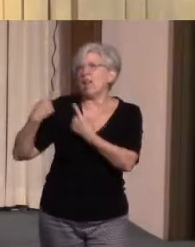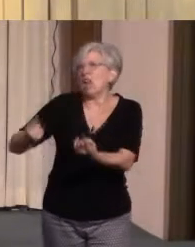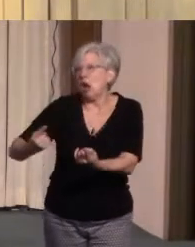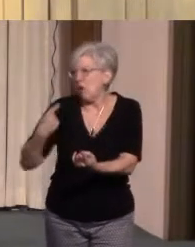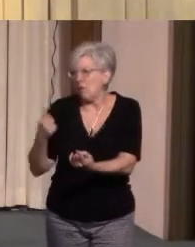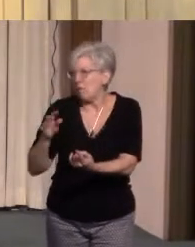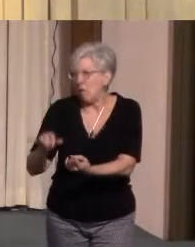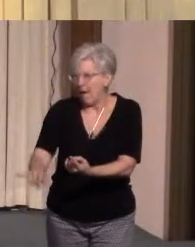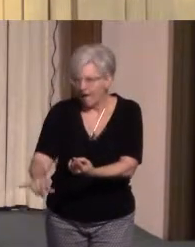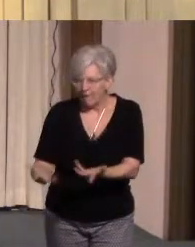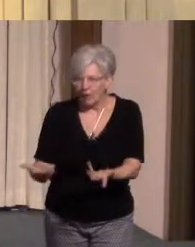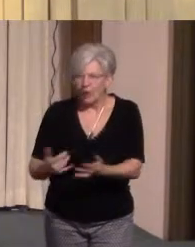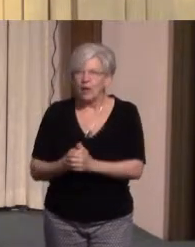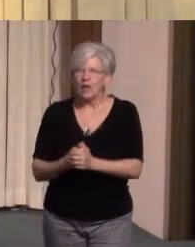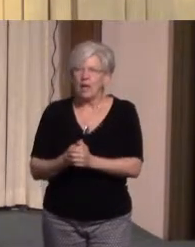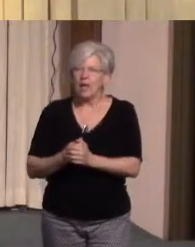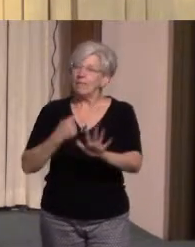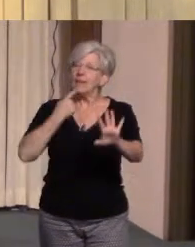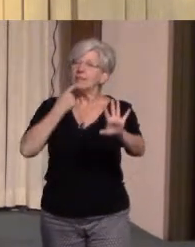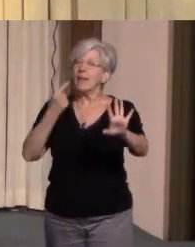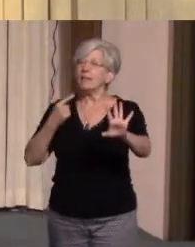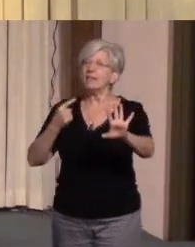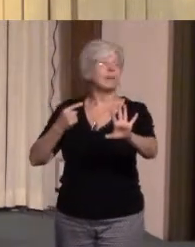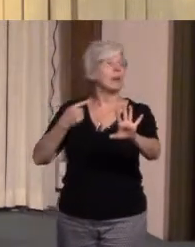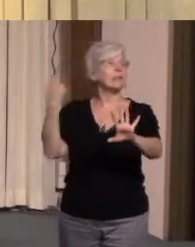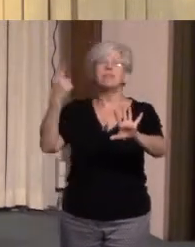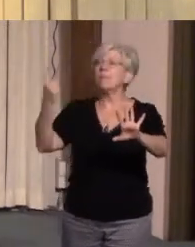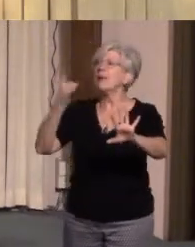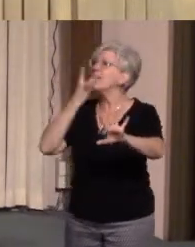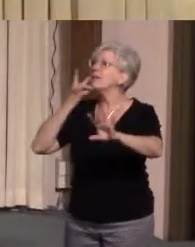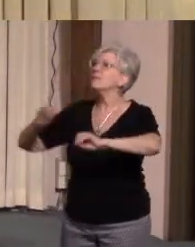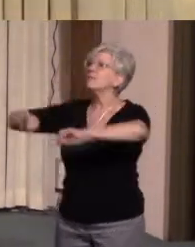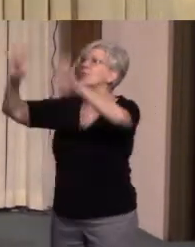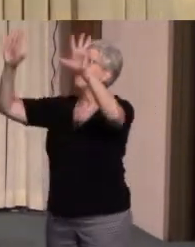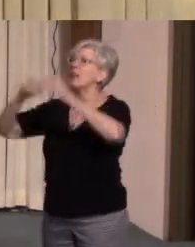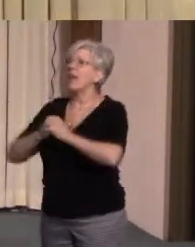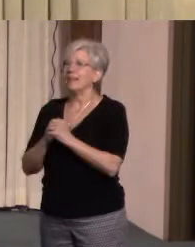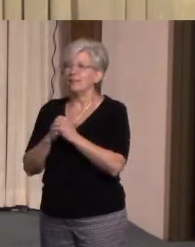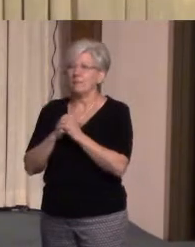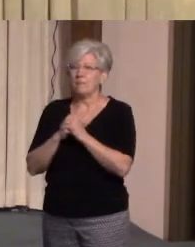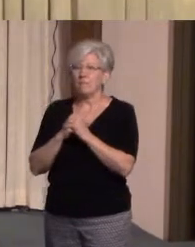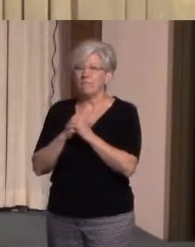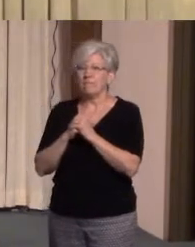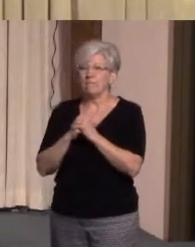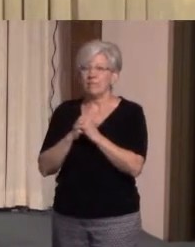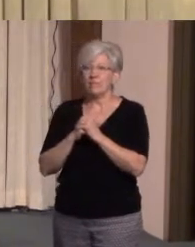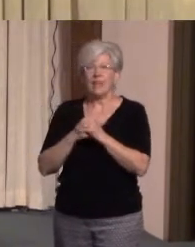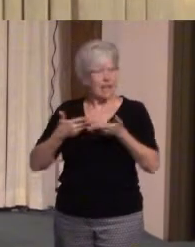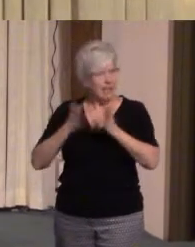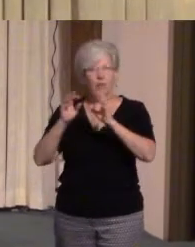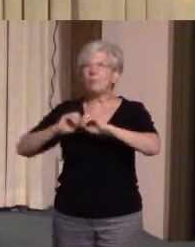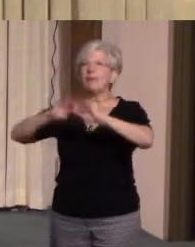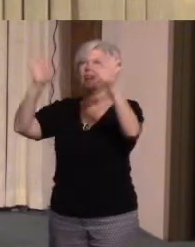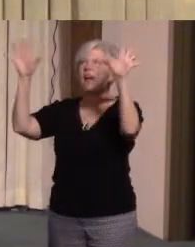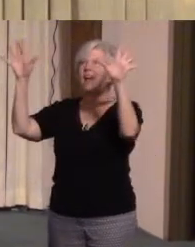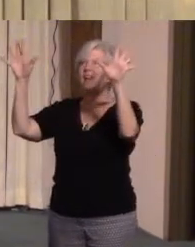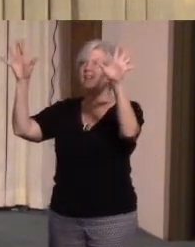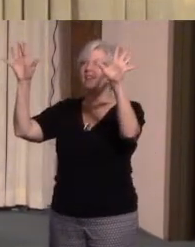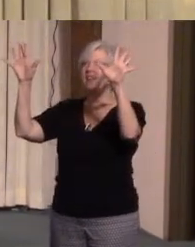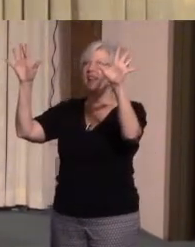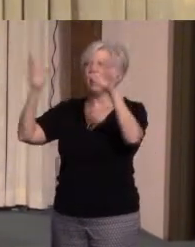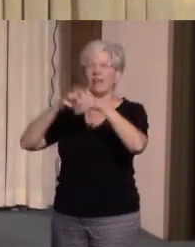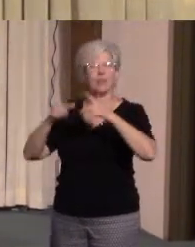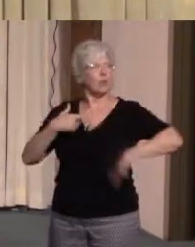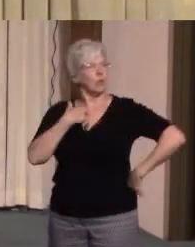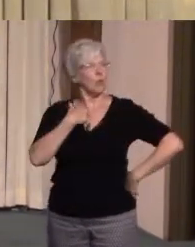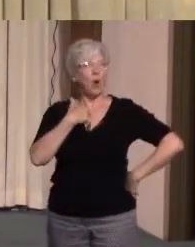But before it, he in Genesis, but I usually refer to God as it, says, let there be, somebody turn on the lights,